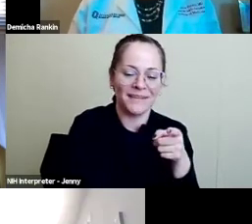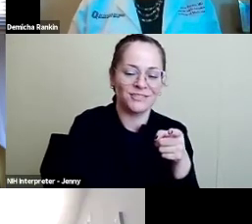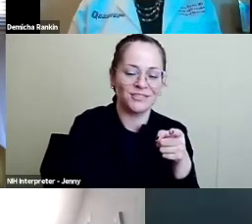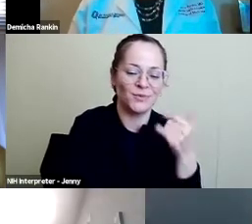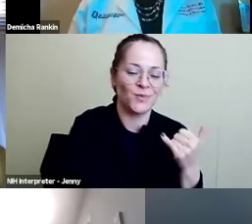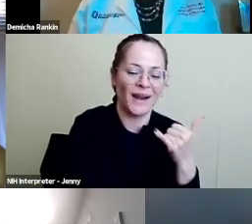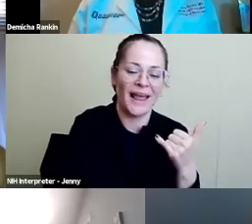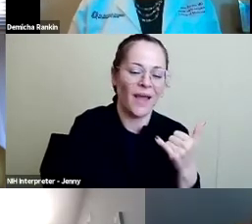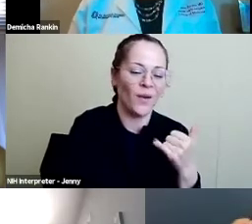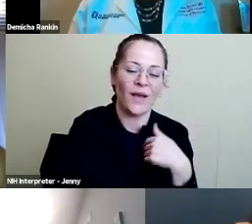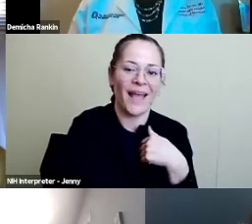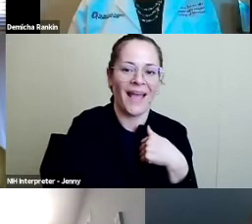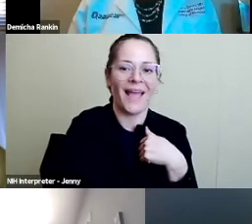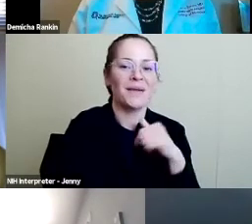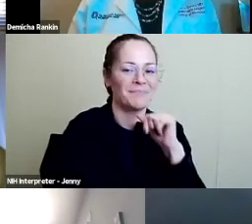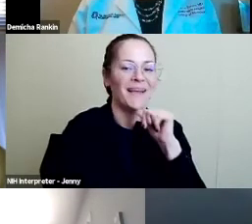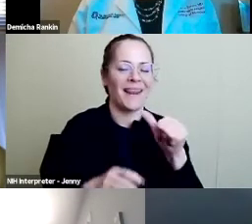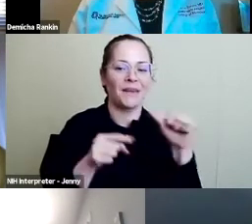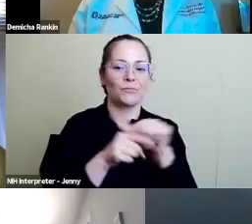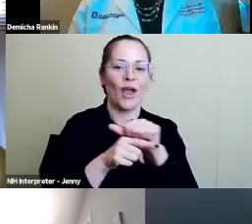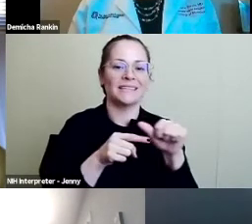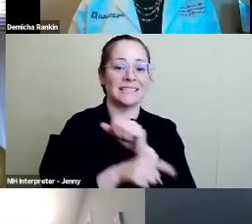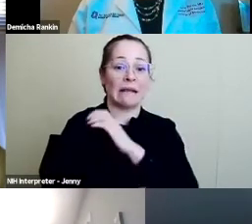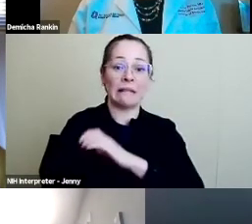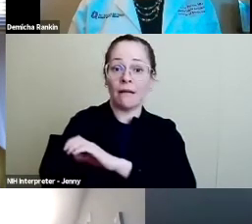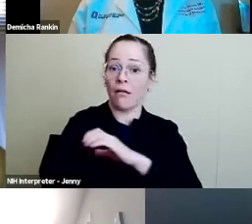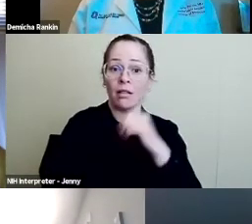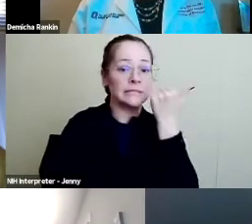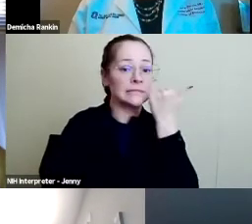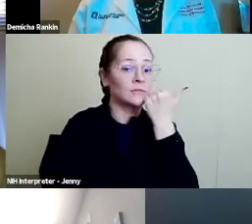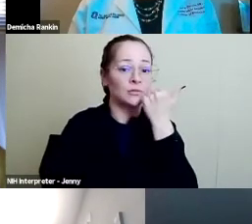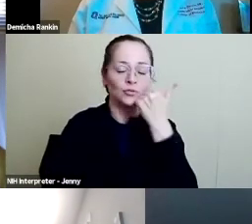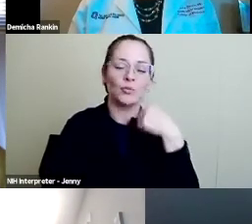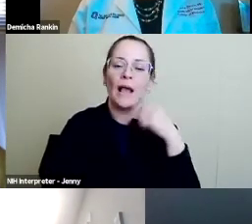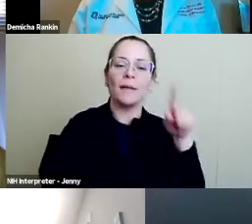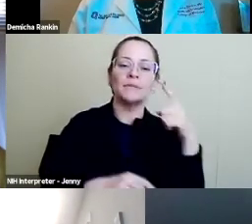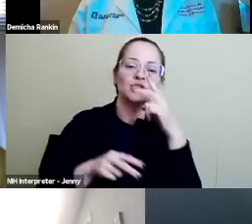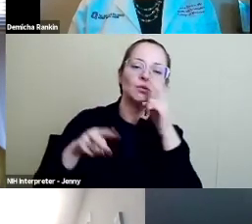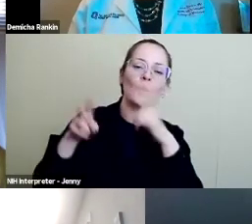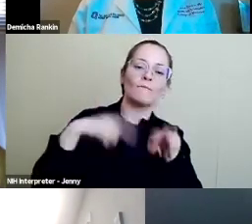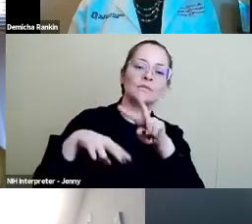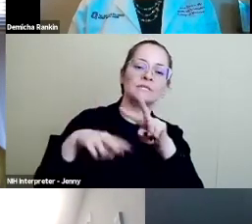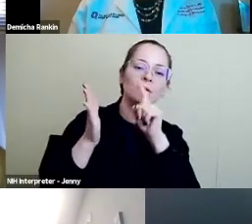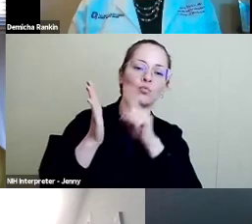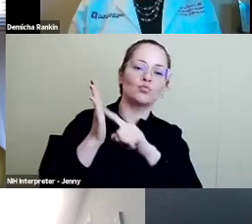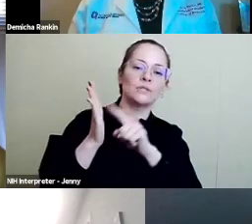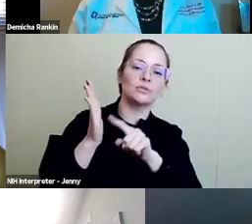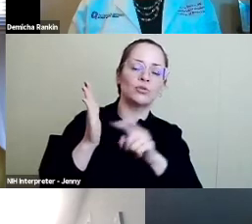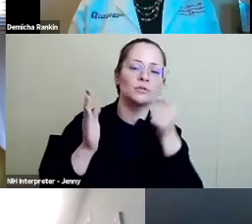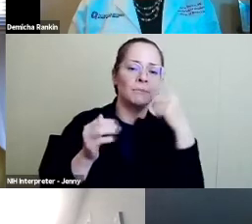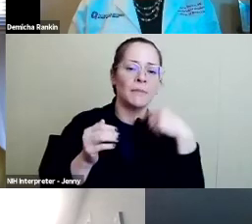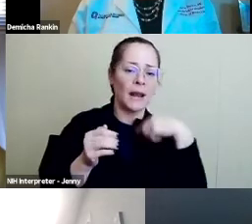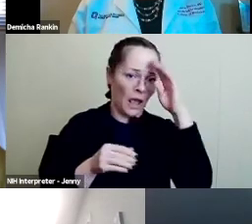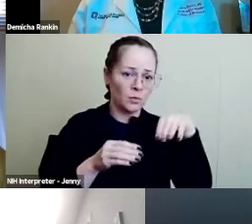not practicing clinical dentistry, so I'm more overseeing research. But I know in dentistry,